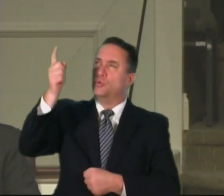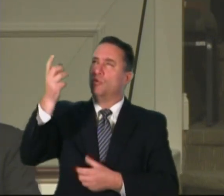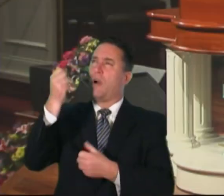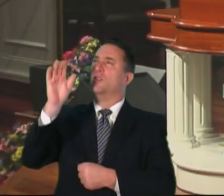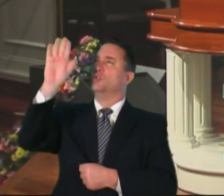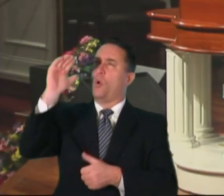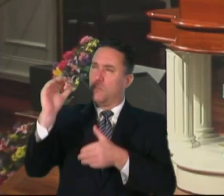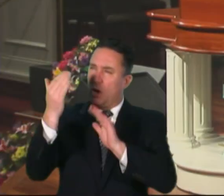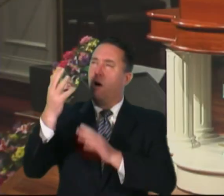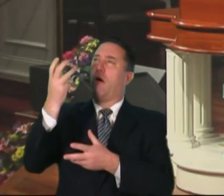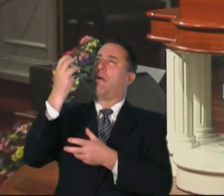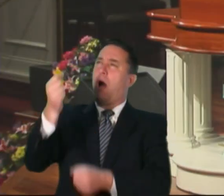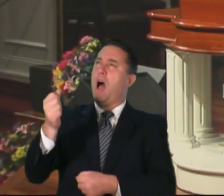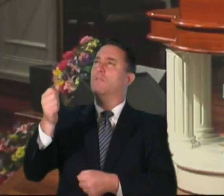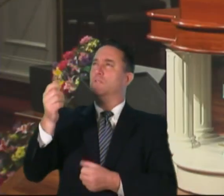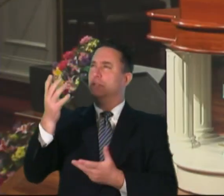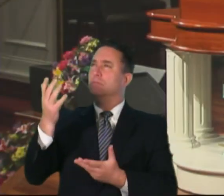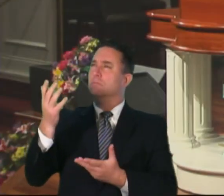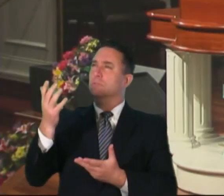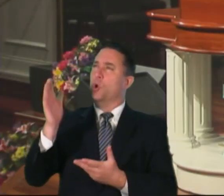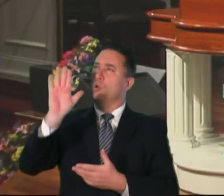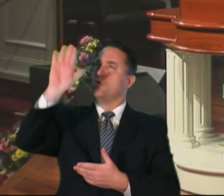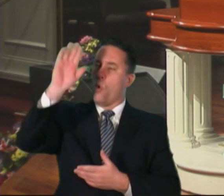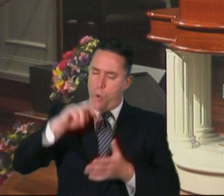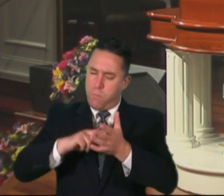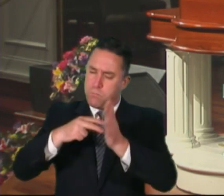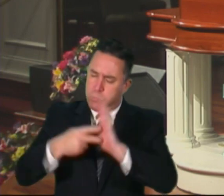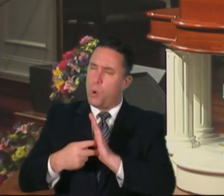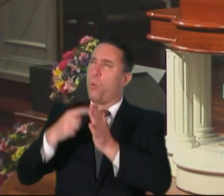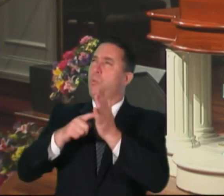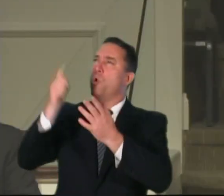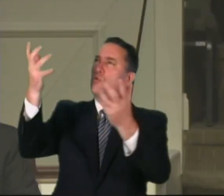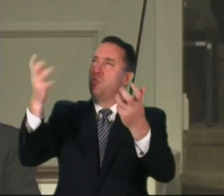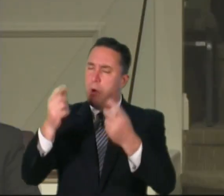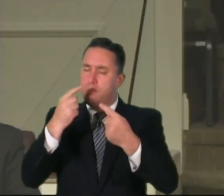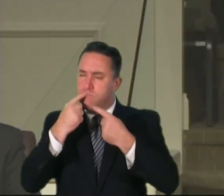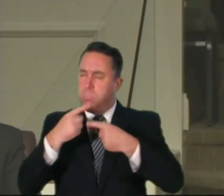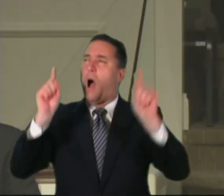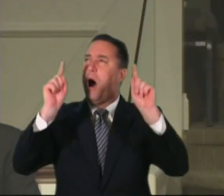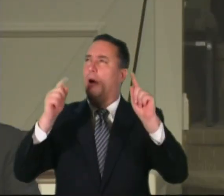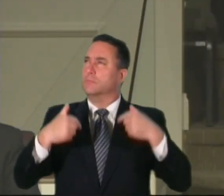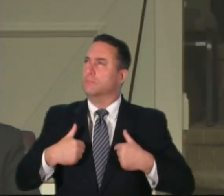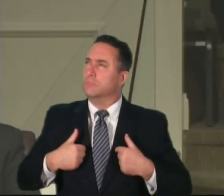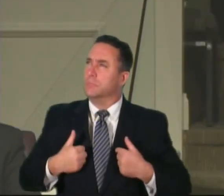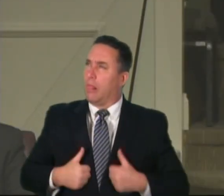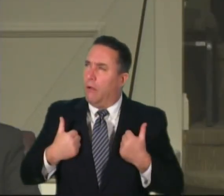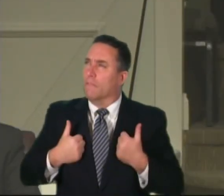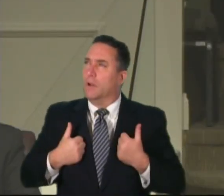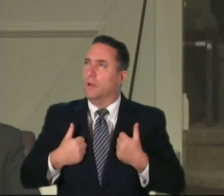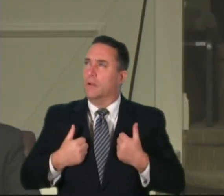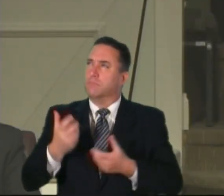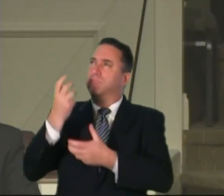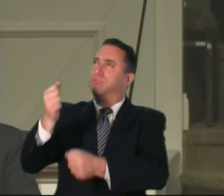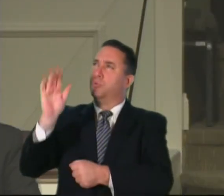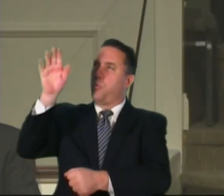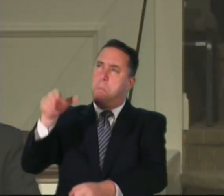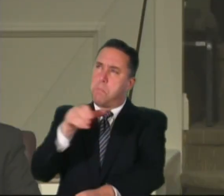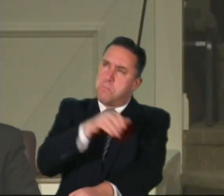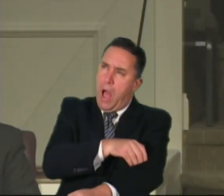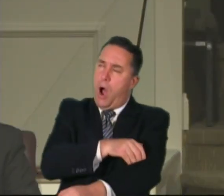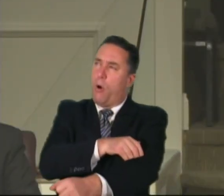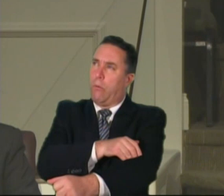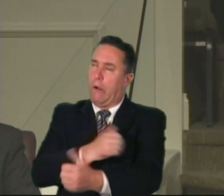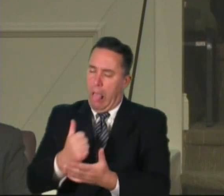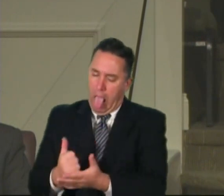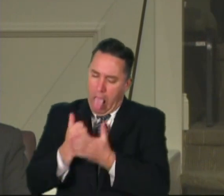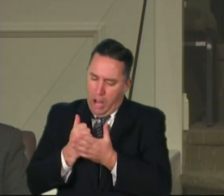in your presence, confidence in your purposes, what you're trying to accomplish, and I'm going to be confident in your power to